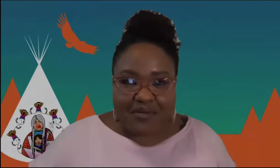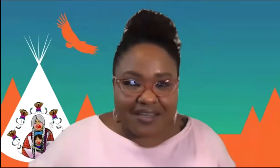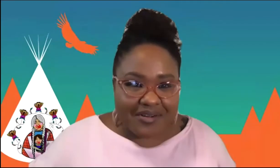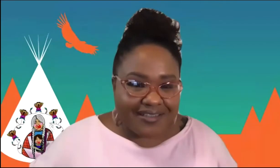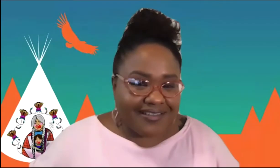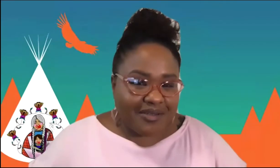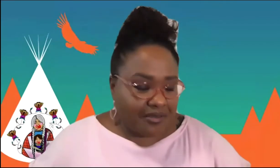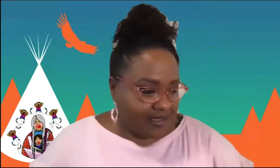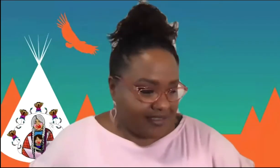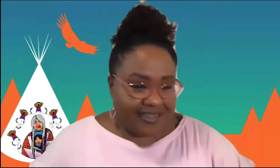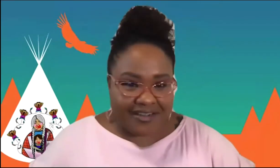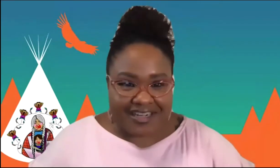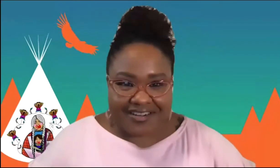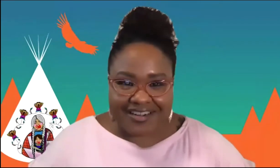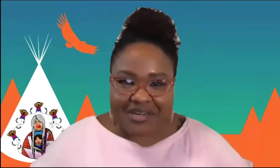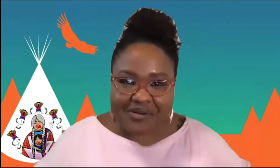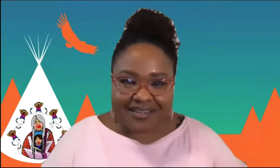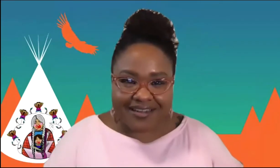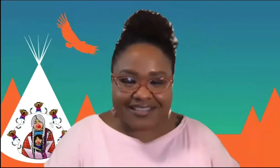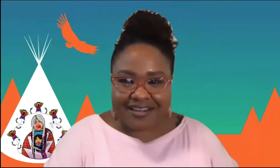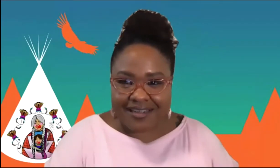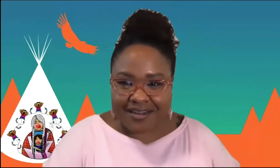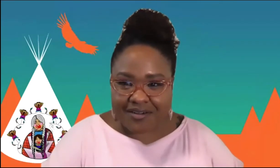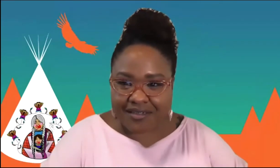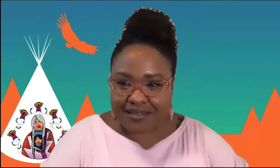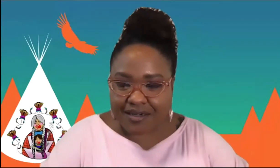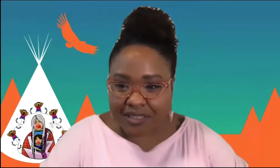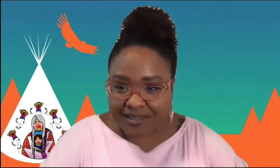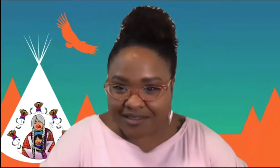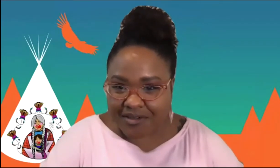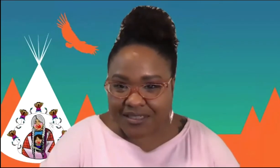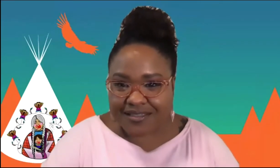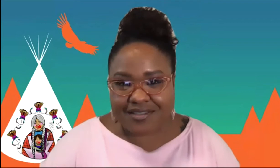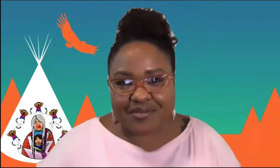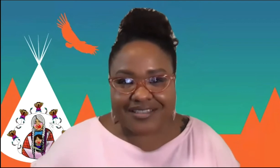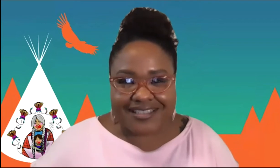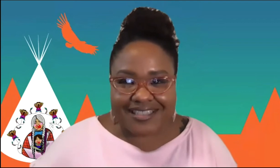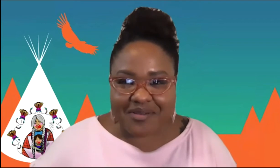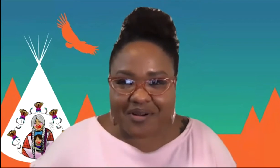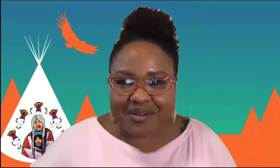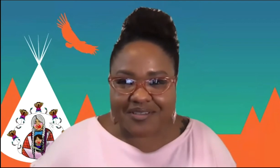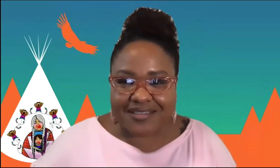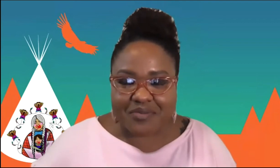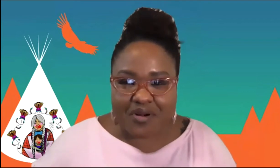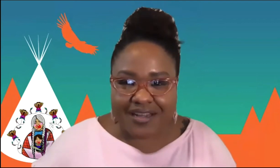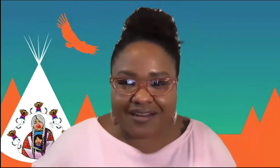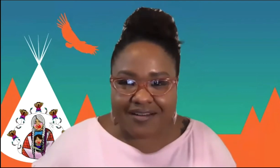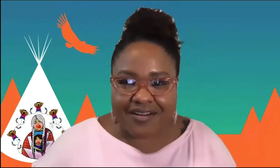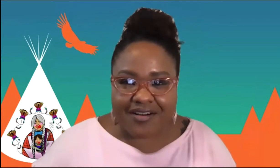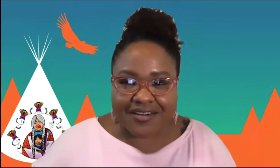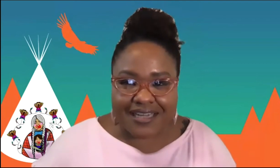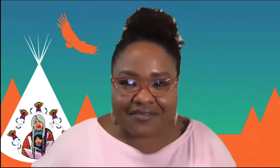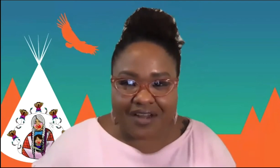kat mewi oikalo katia eo hanua katia eo oikalo. It is so good to see you all this morning